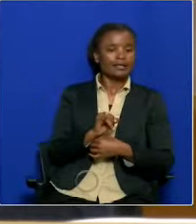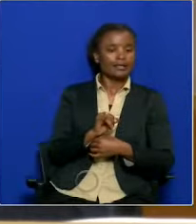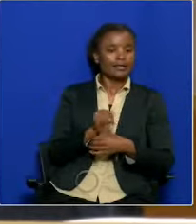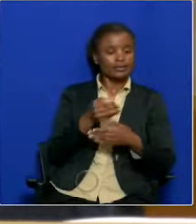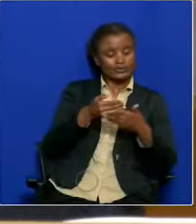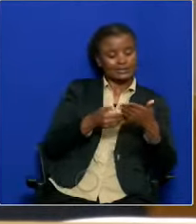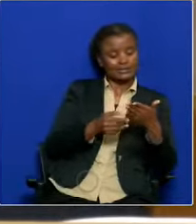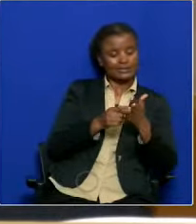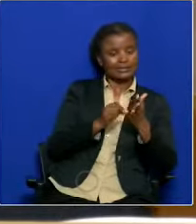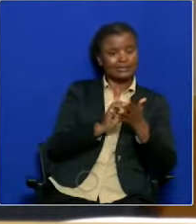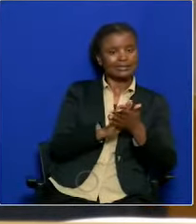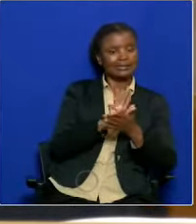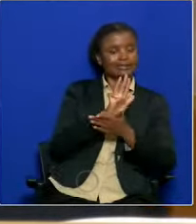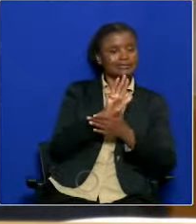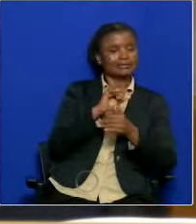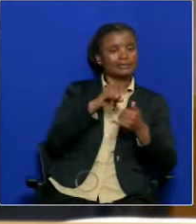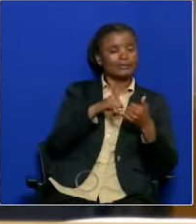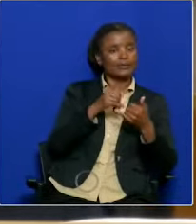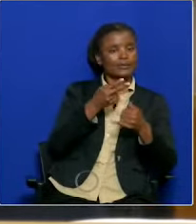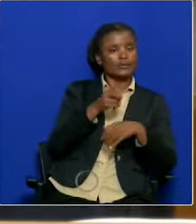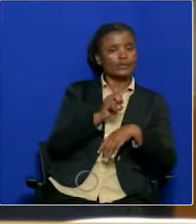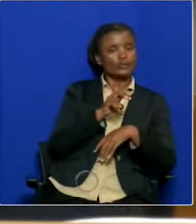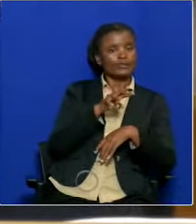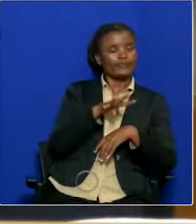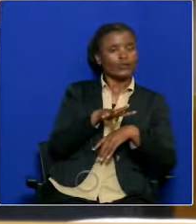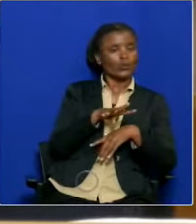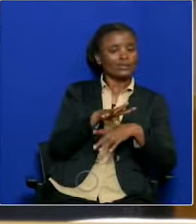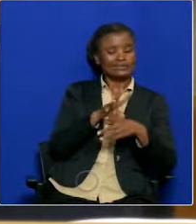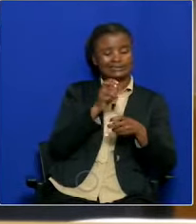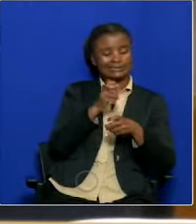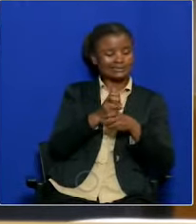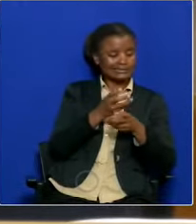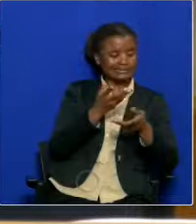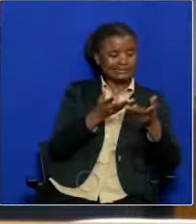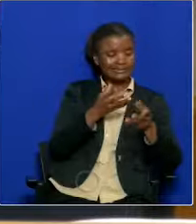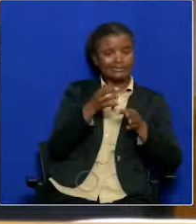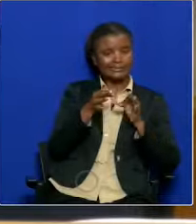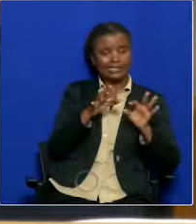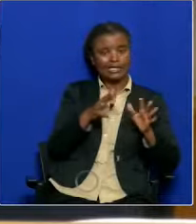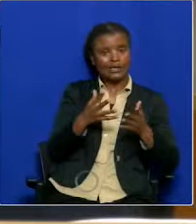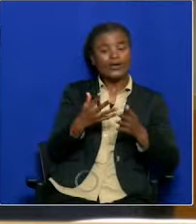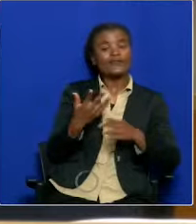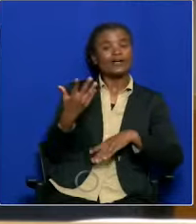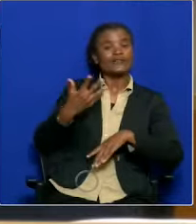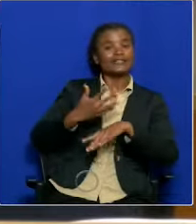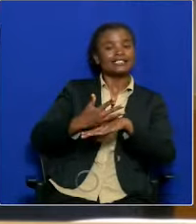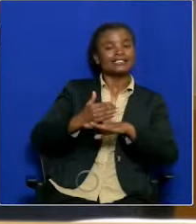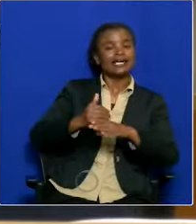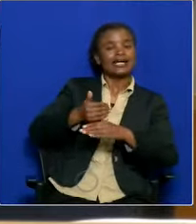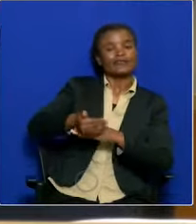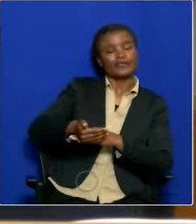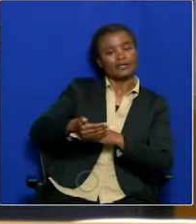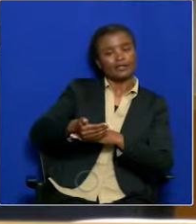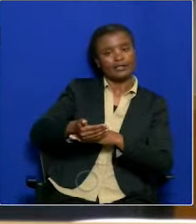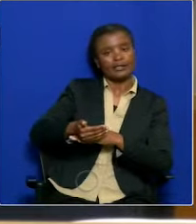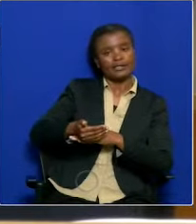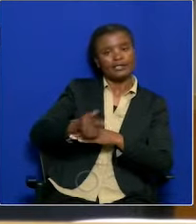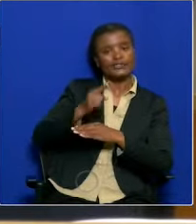September 2024, 5 days after the day when you first broached the subject of the